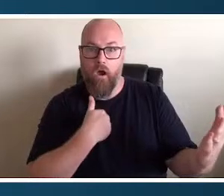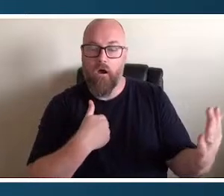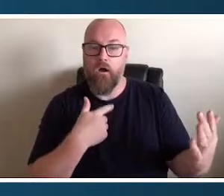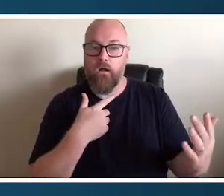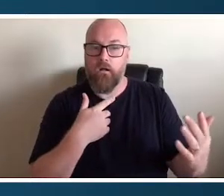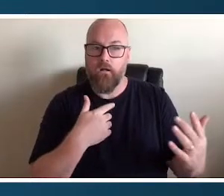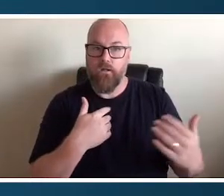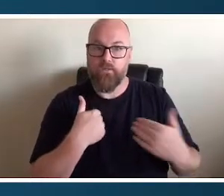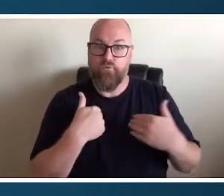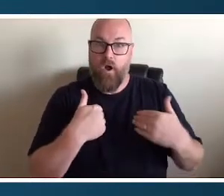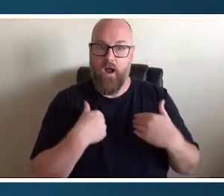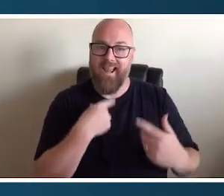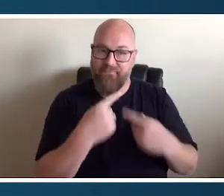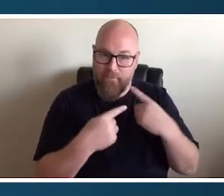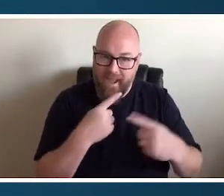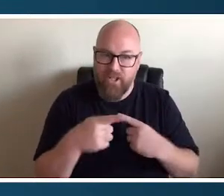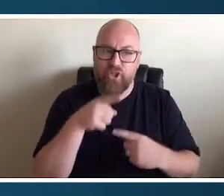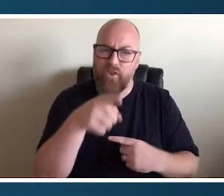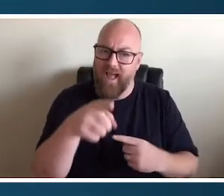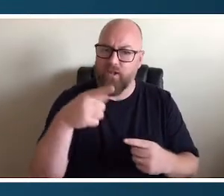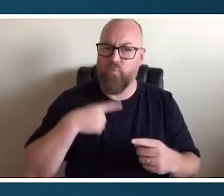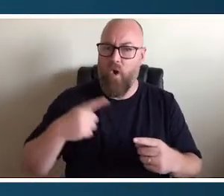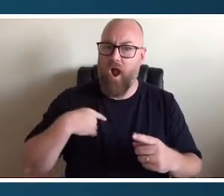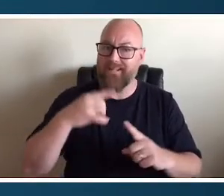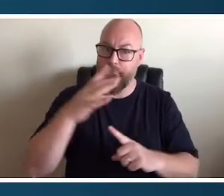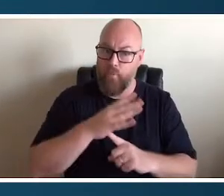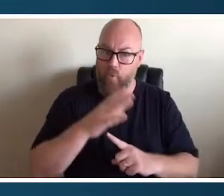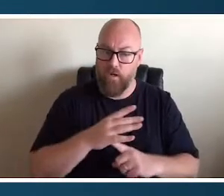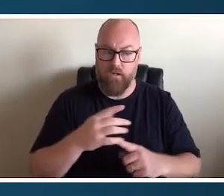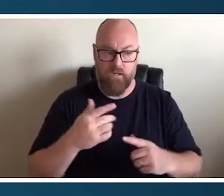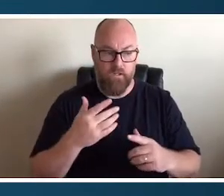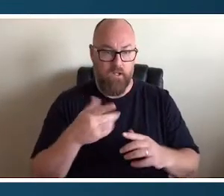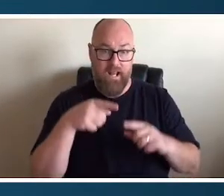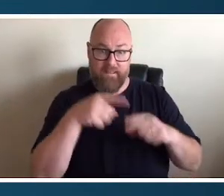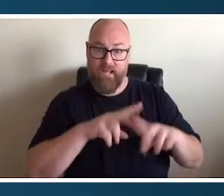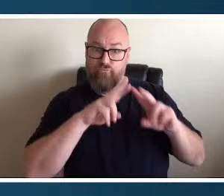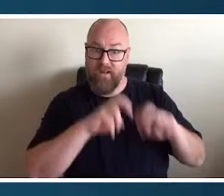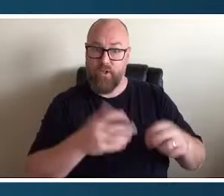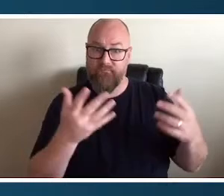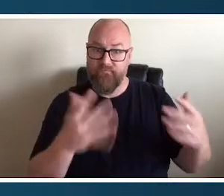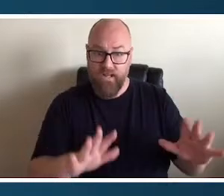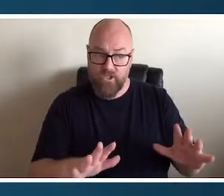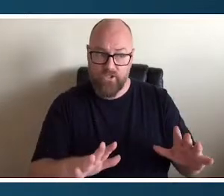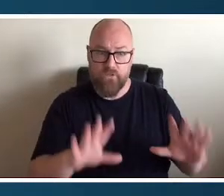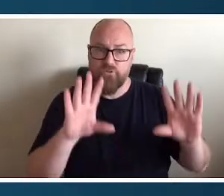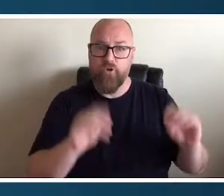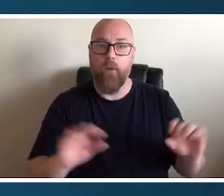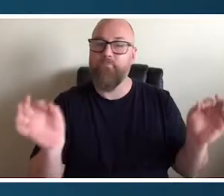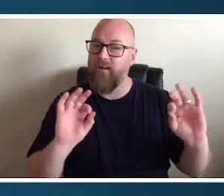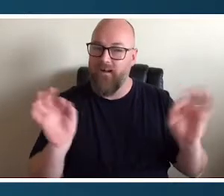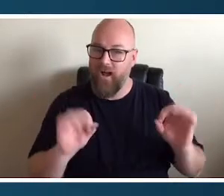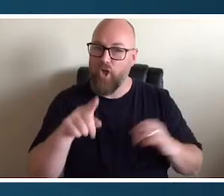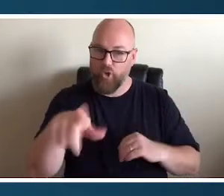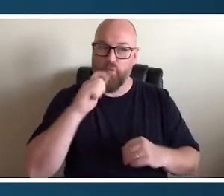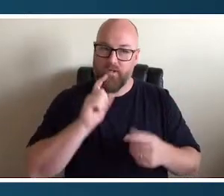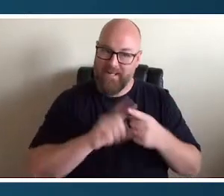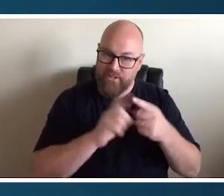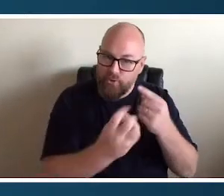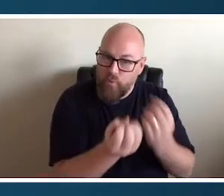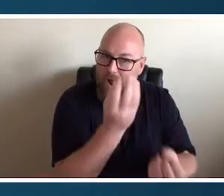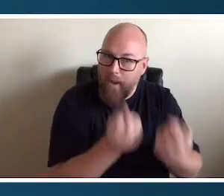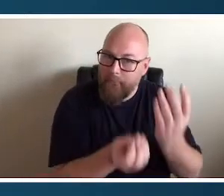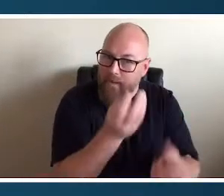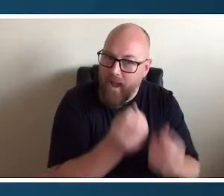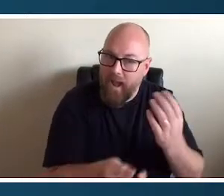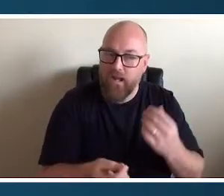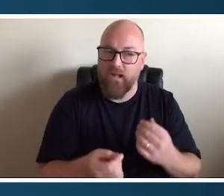important. And I think the conversation doesn't stop here. I think you both will continue to write about this. People will ask important questions, like what didn't they ask?